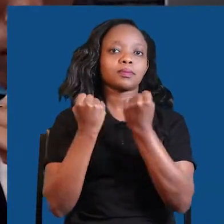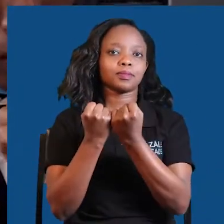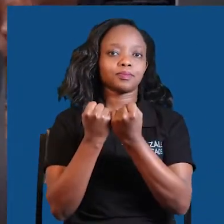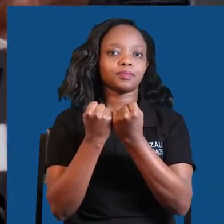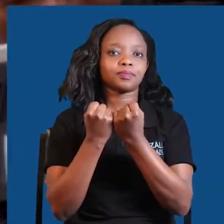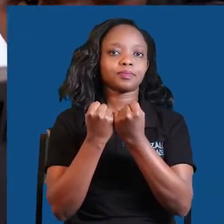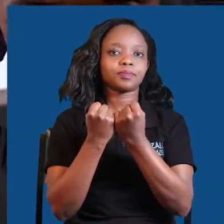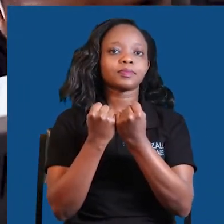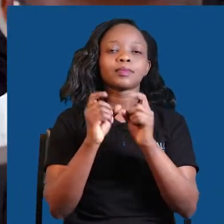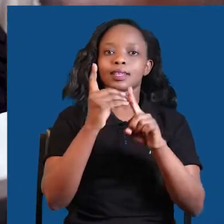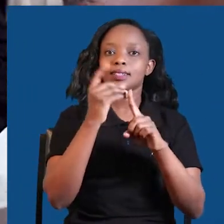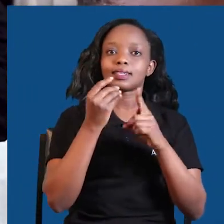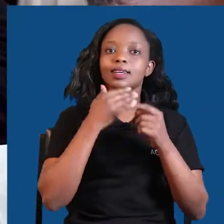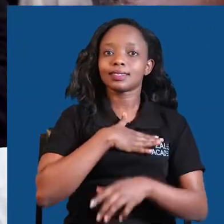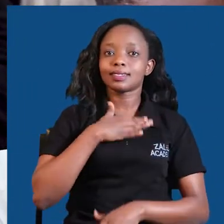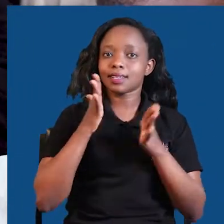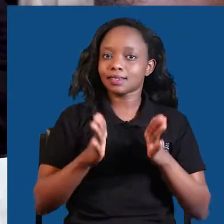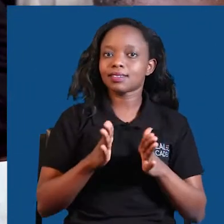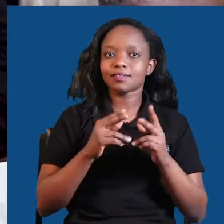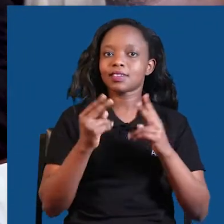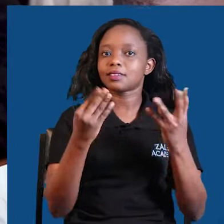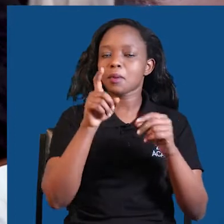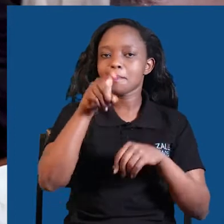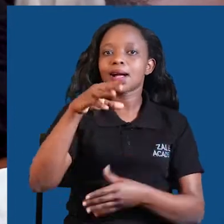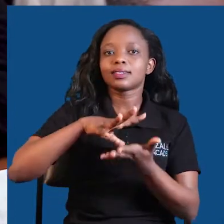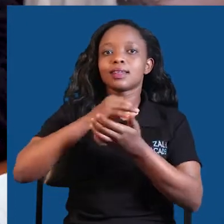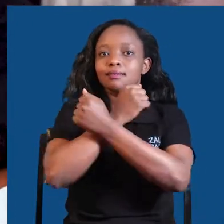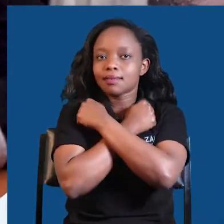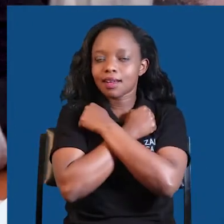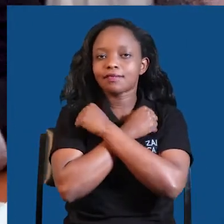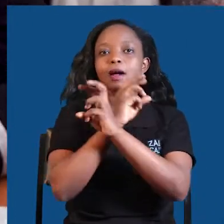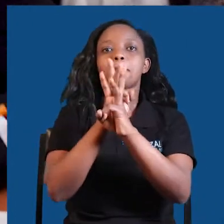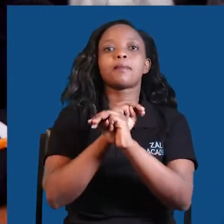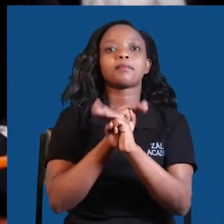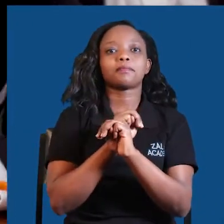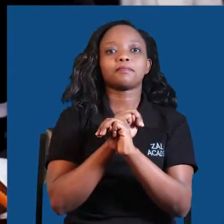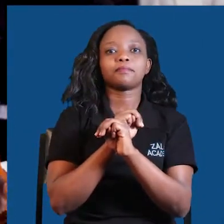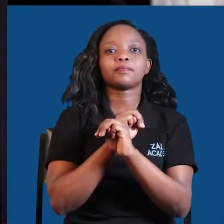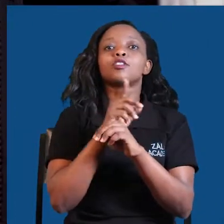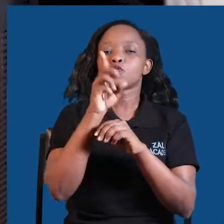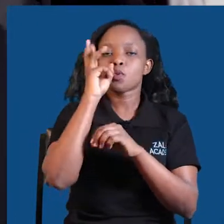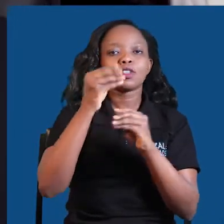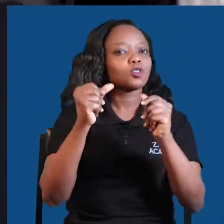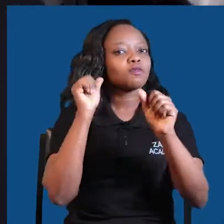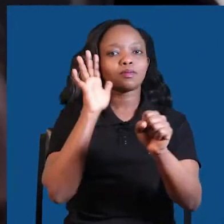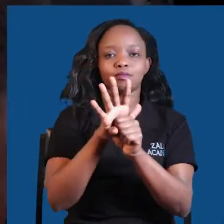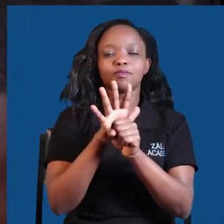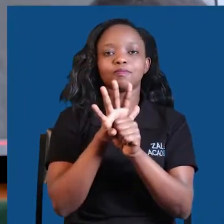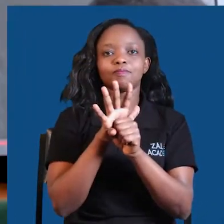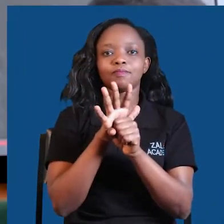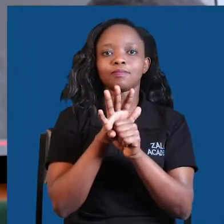society. To be a data scientist is very simple. You need to love mathematics. It will be very simple for you to maneuver in this